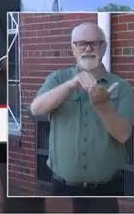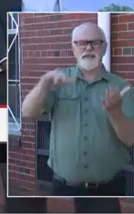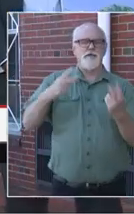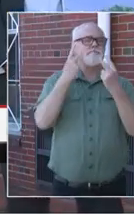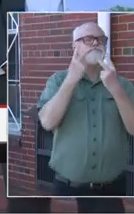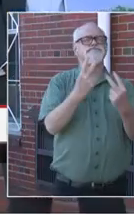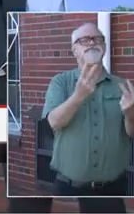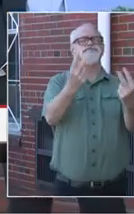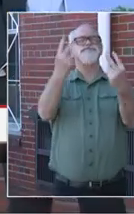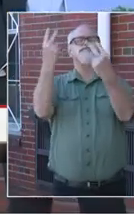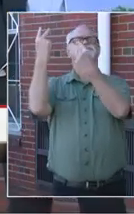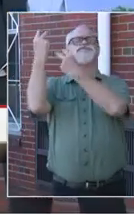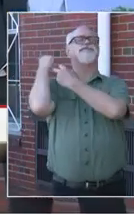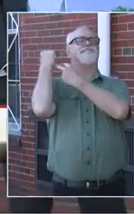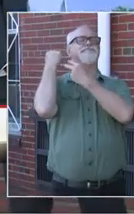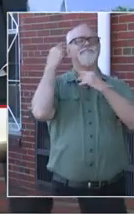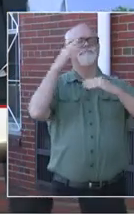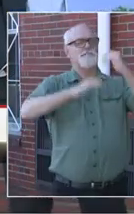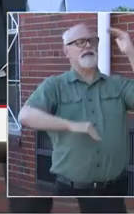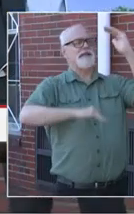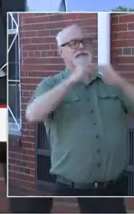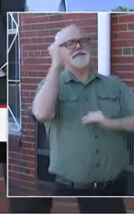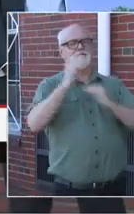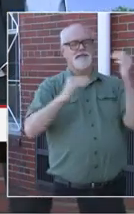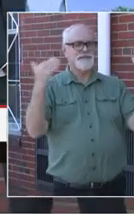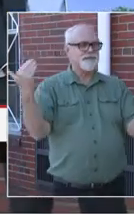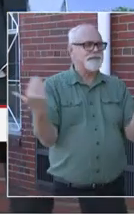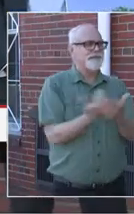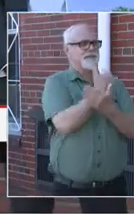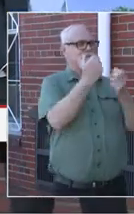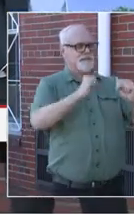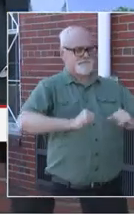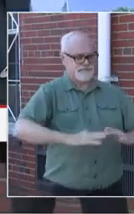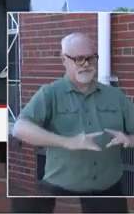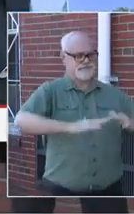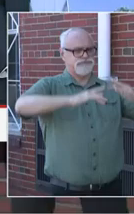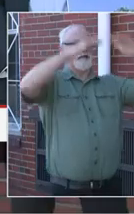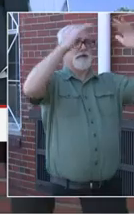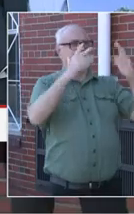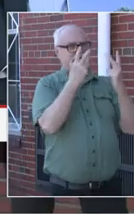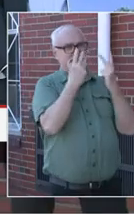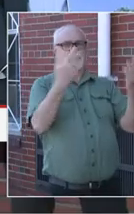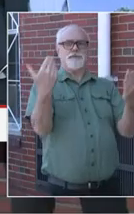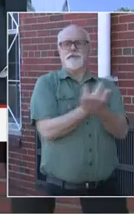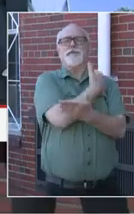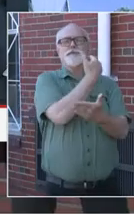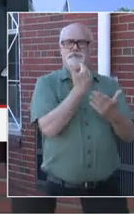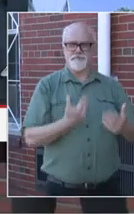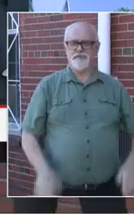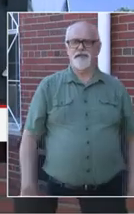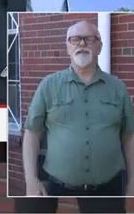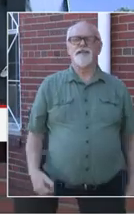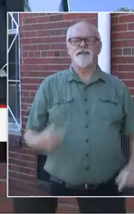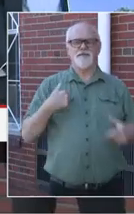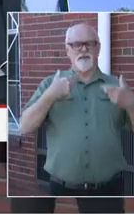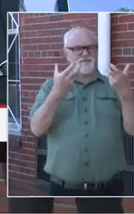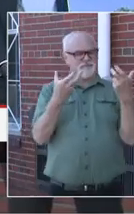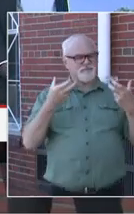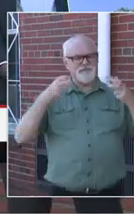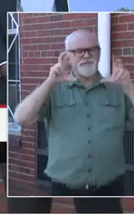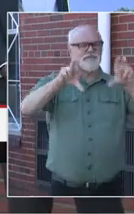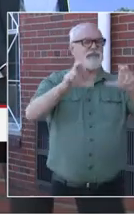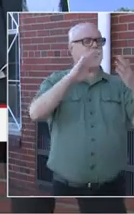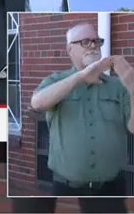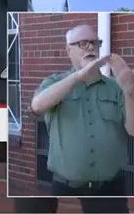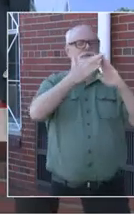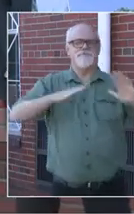space. This major investment in our school community demonstrates the care our city has for us